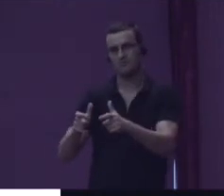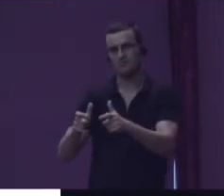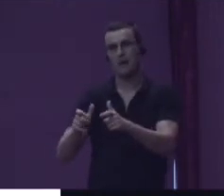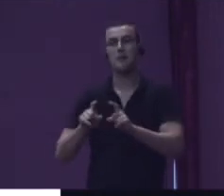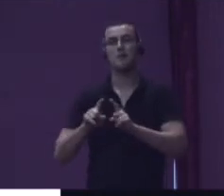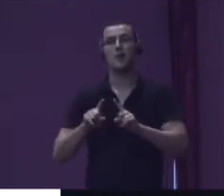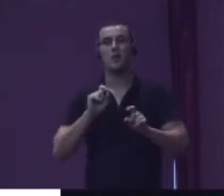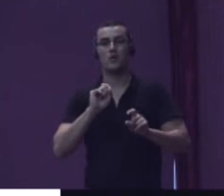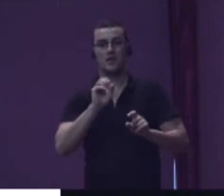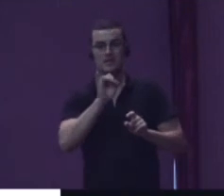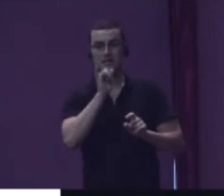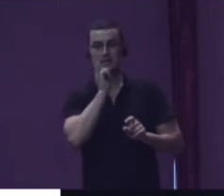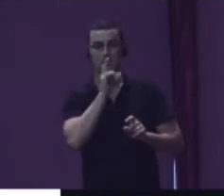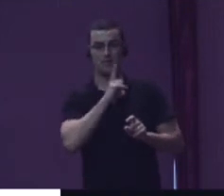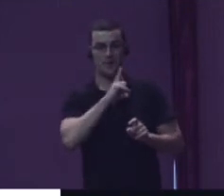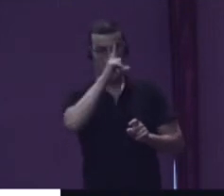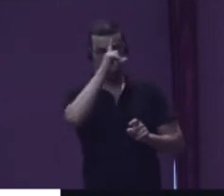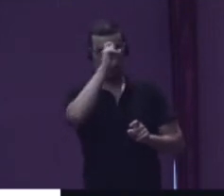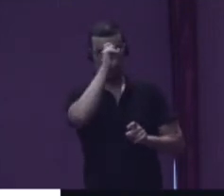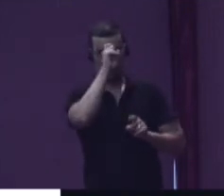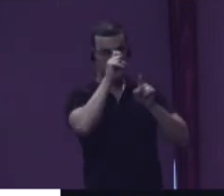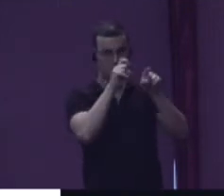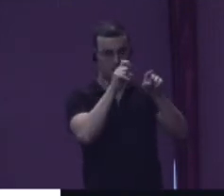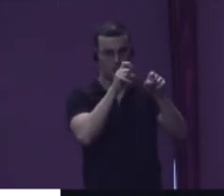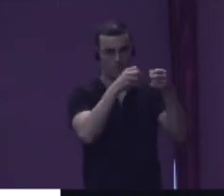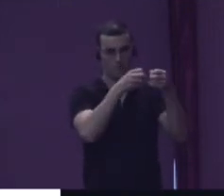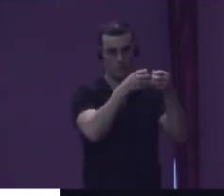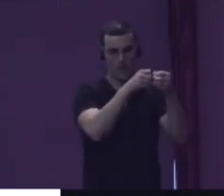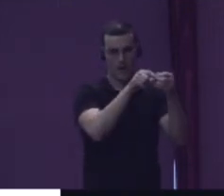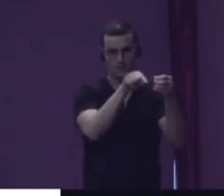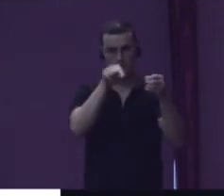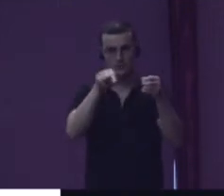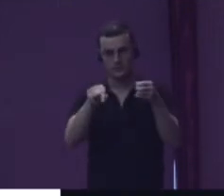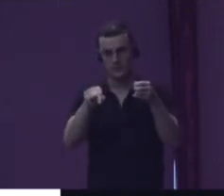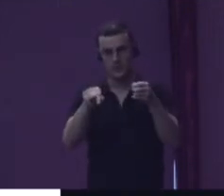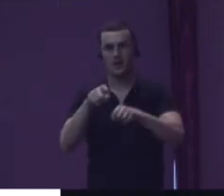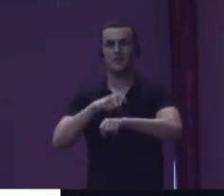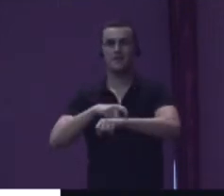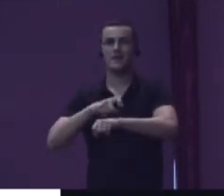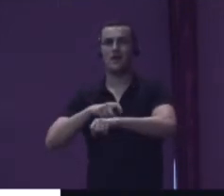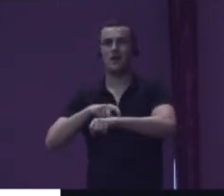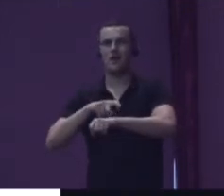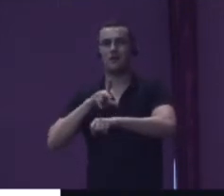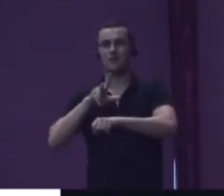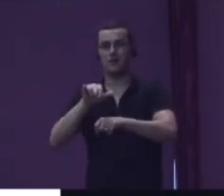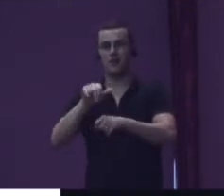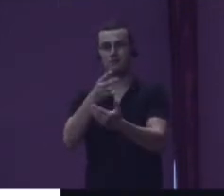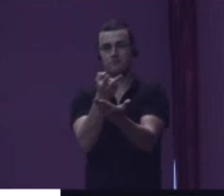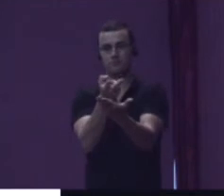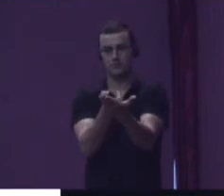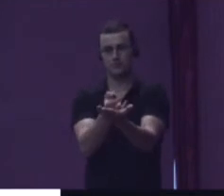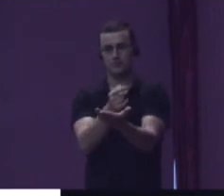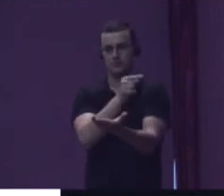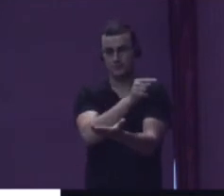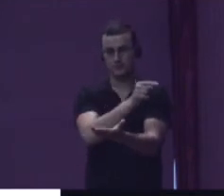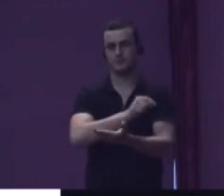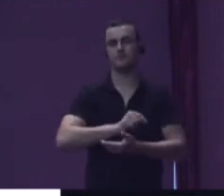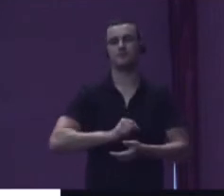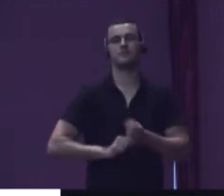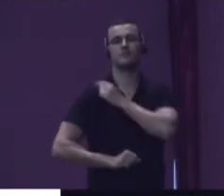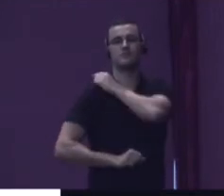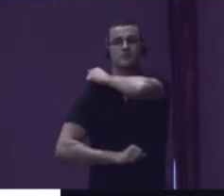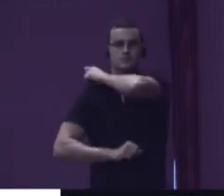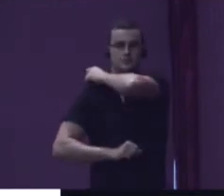to deliver, she goes into the hospital. So you have differences among these birth